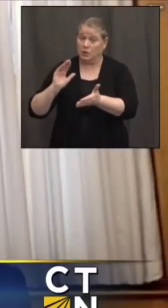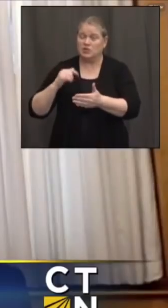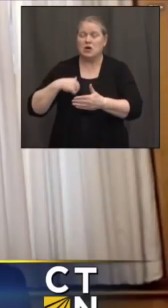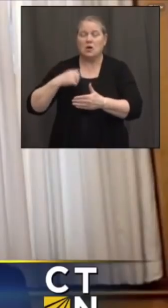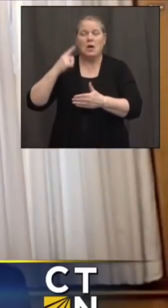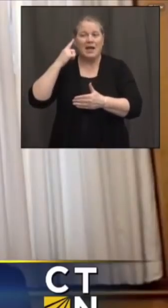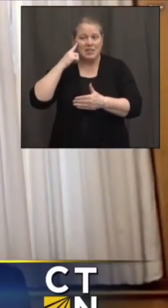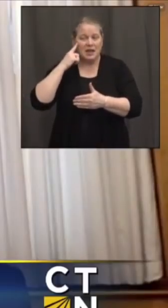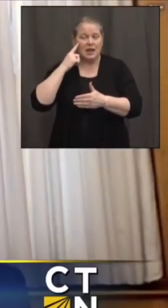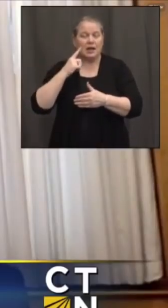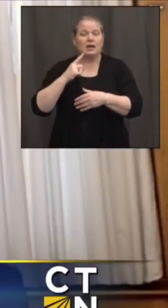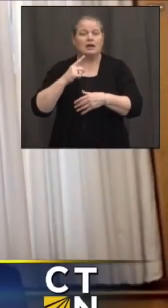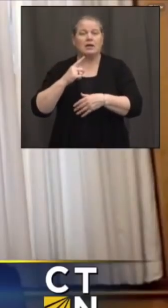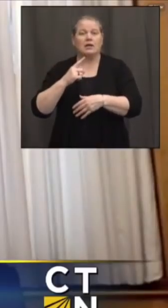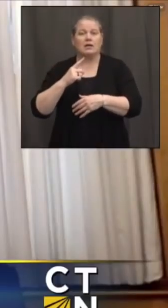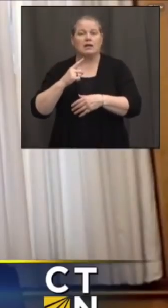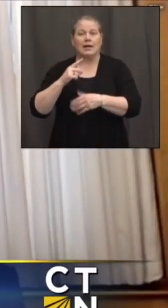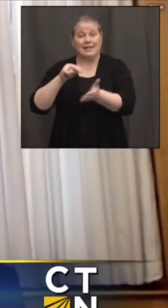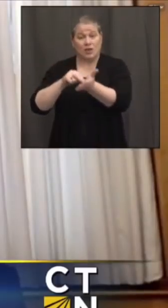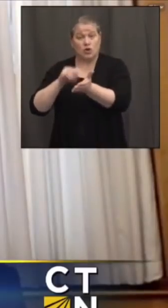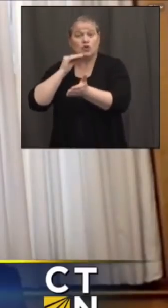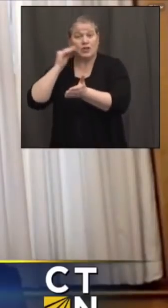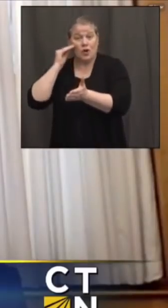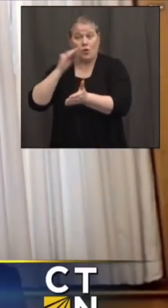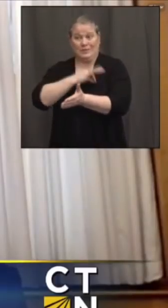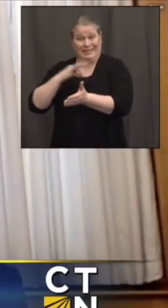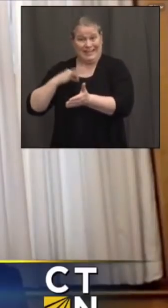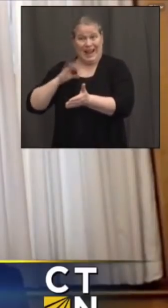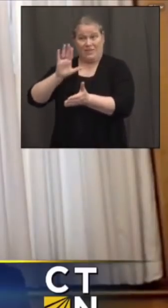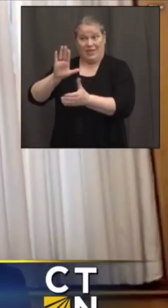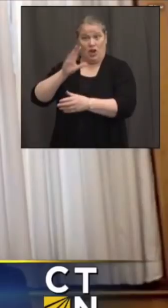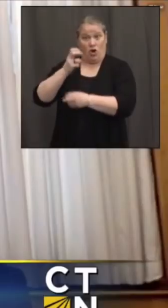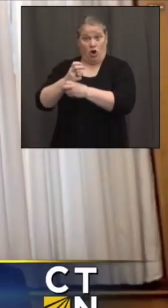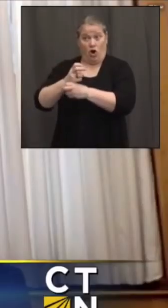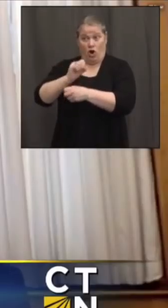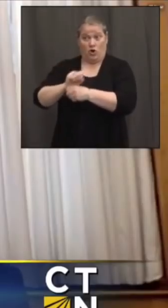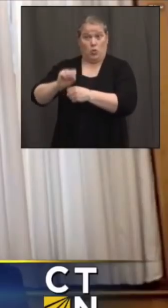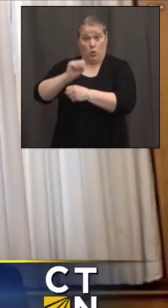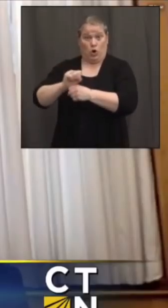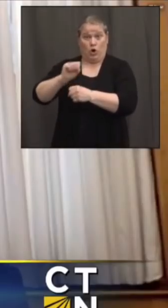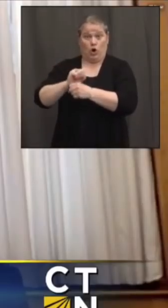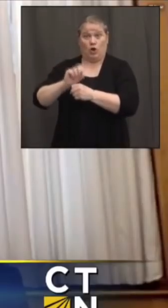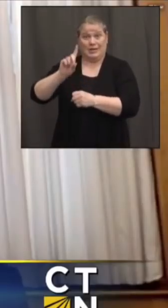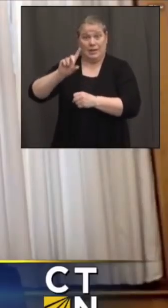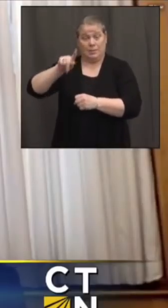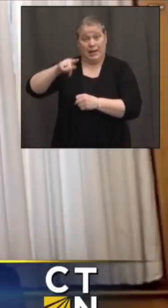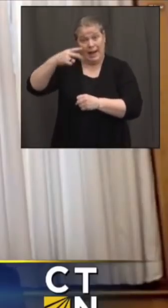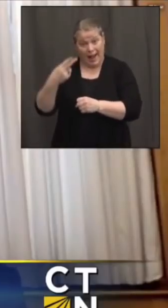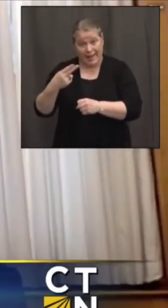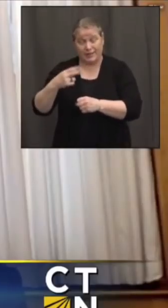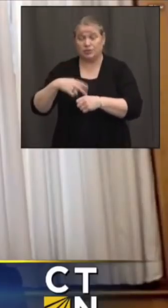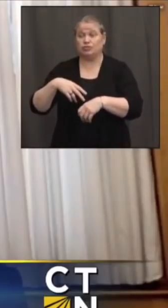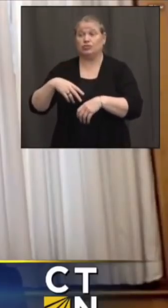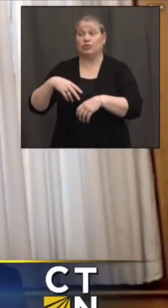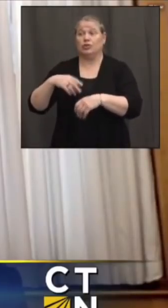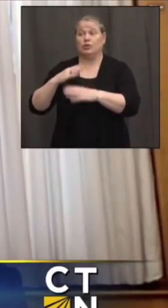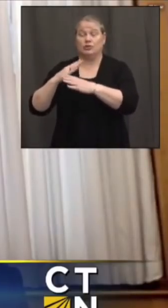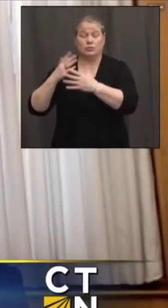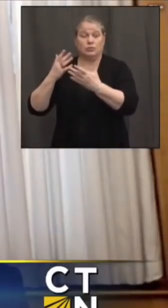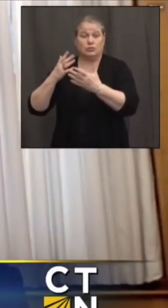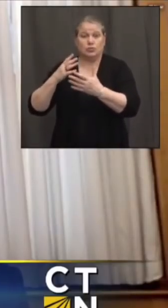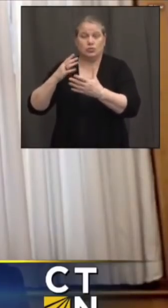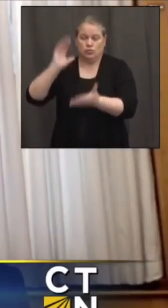causality between both the hard work of our nursing homes, the staffs there, the team at DPH, all the work around infection control. But as we're